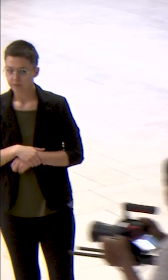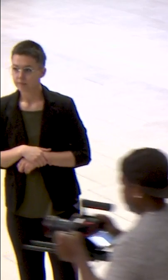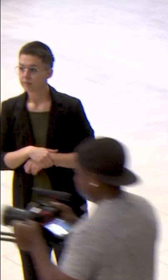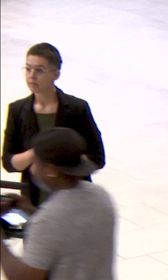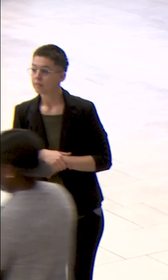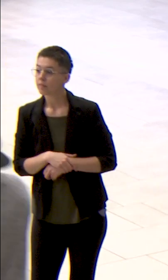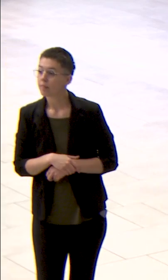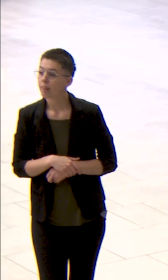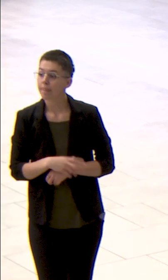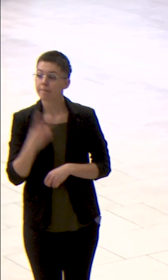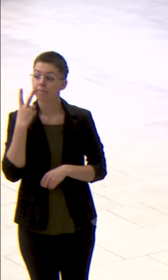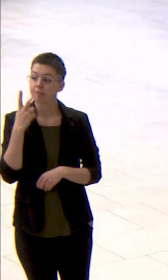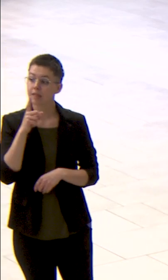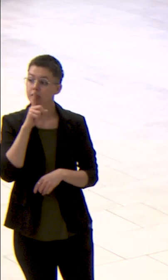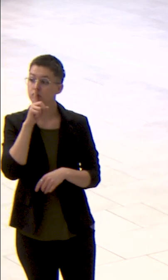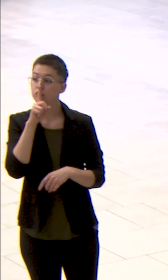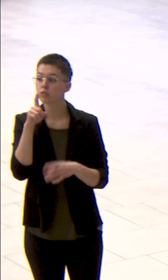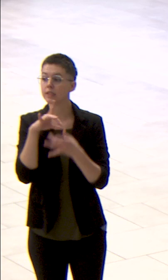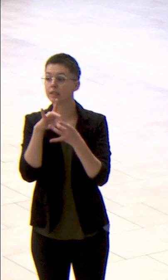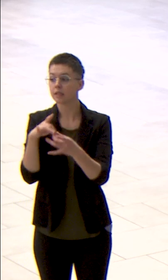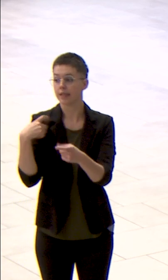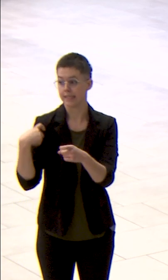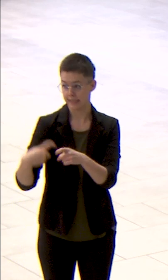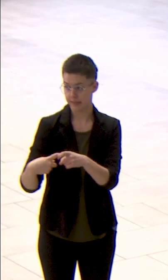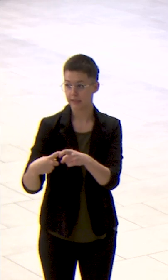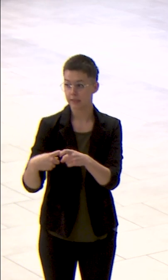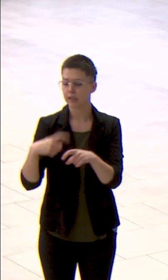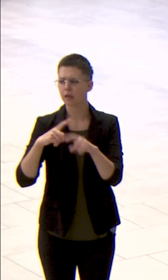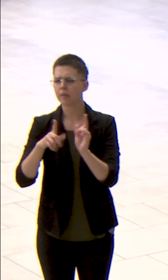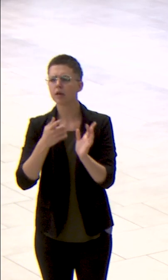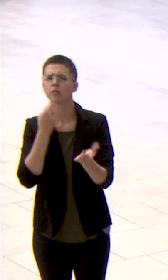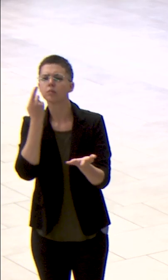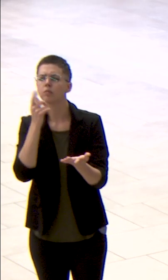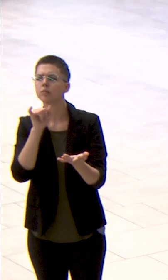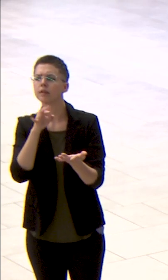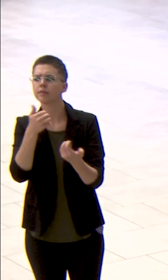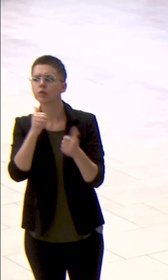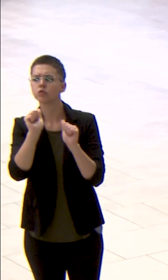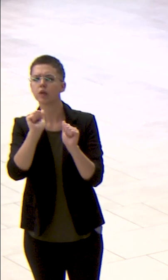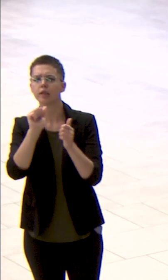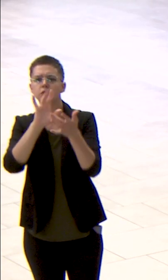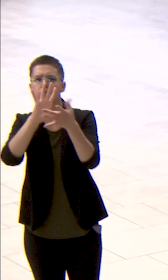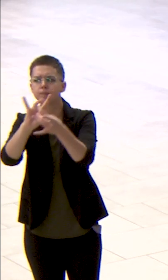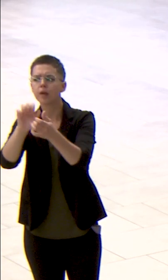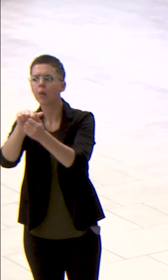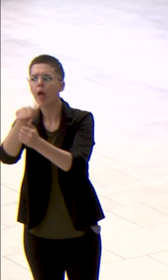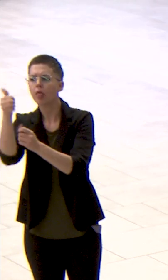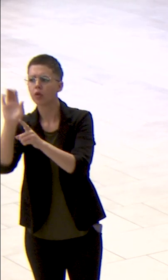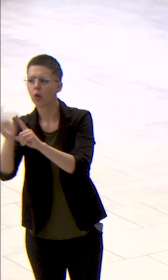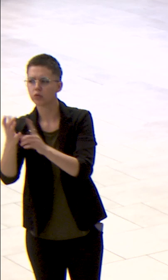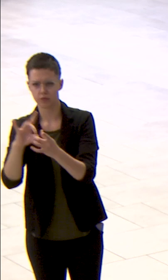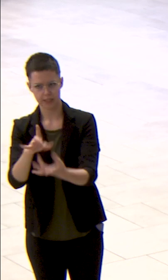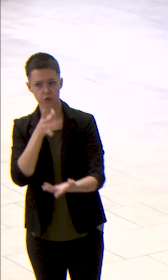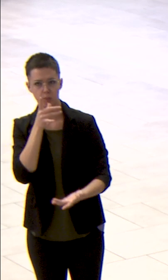I see that it's, like, really big on Hispanics and stuff, but do you, like, try to connect with people outside of your culture, especially with the mother